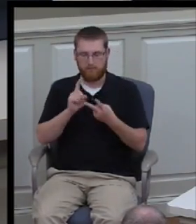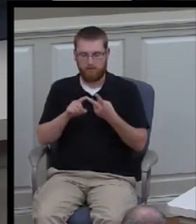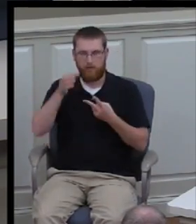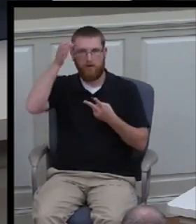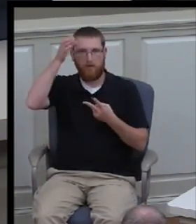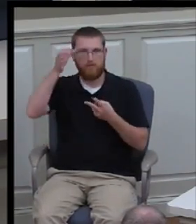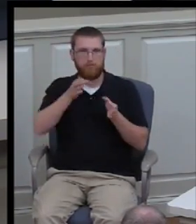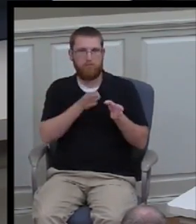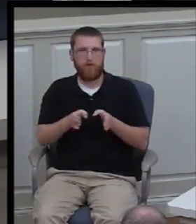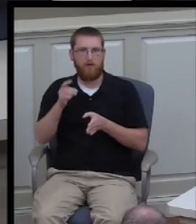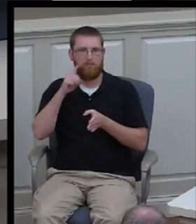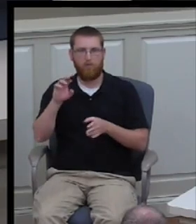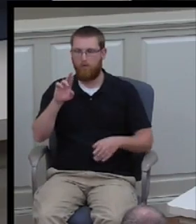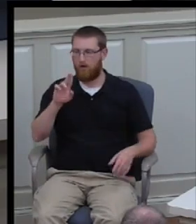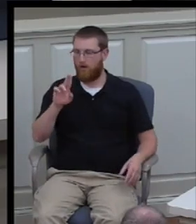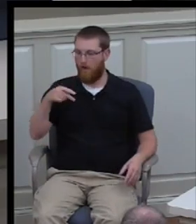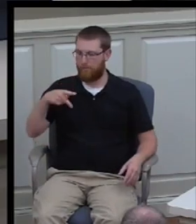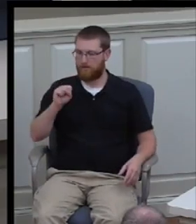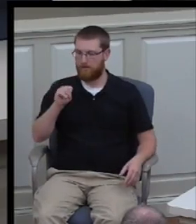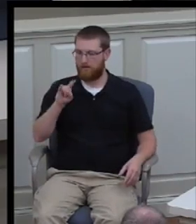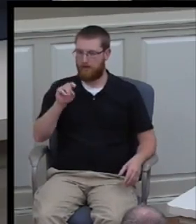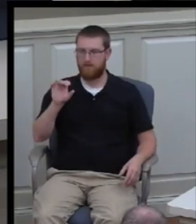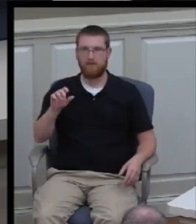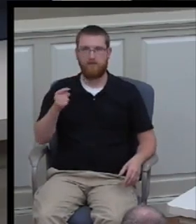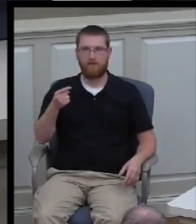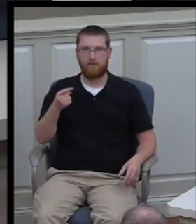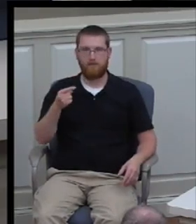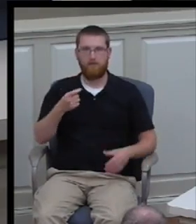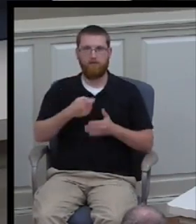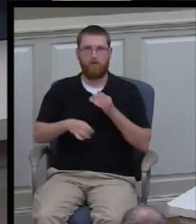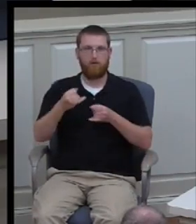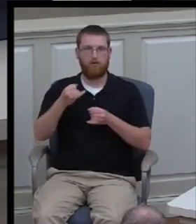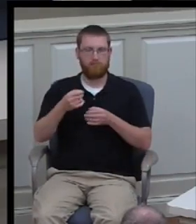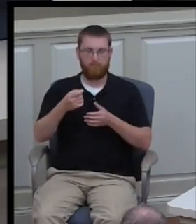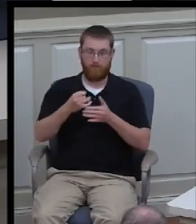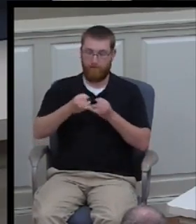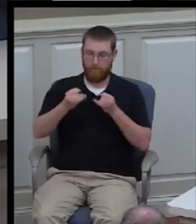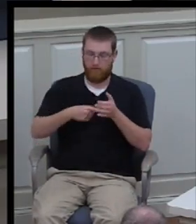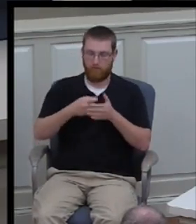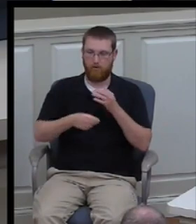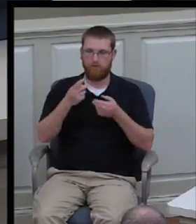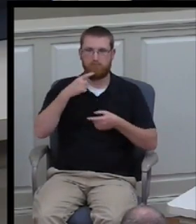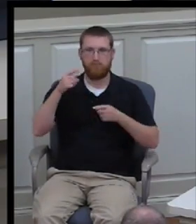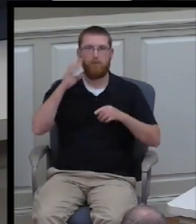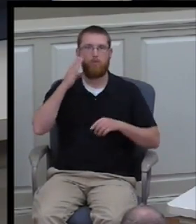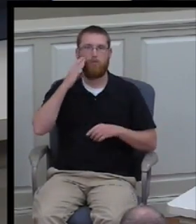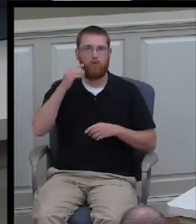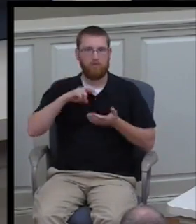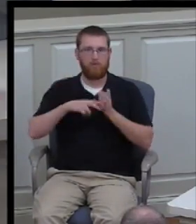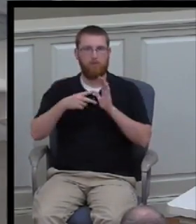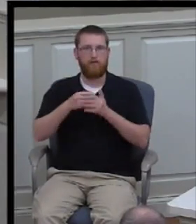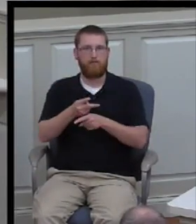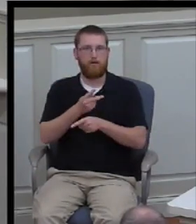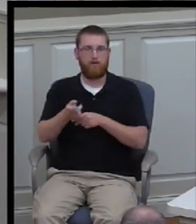conceptual plan for the upsizing so that a final cost can be achieved and so that funding could be more accessible. So this splits off